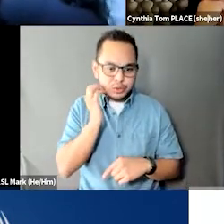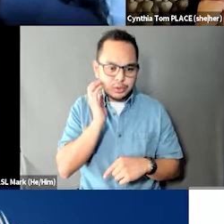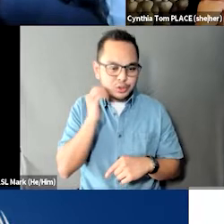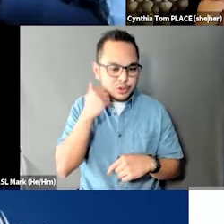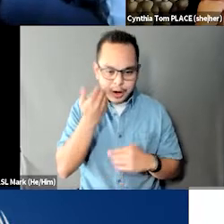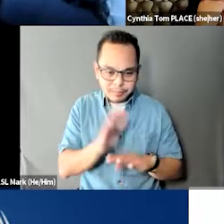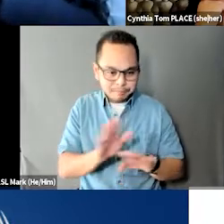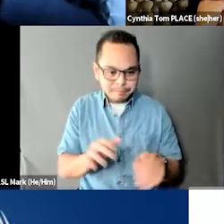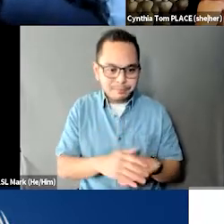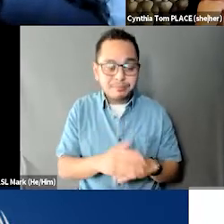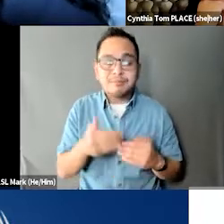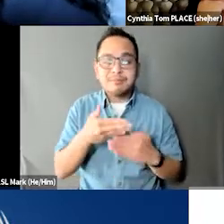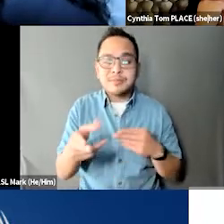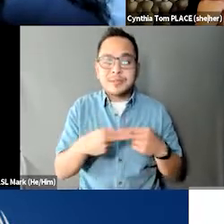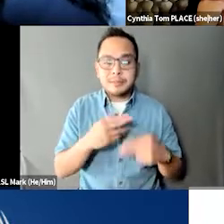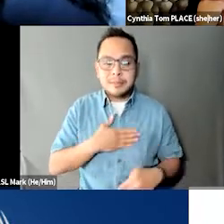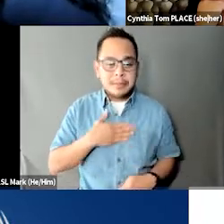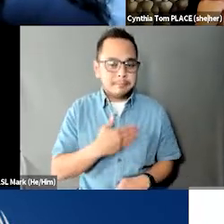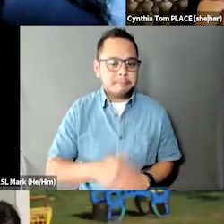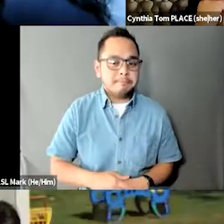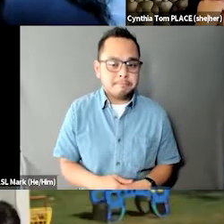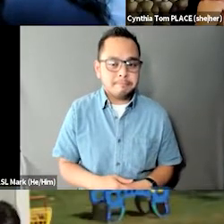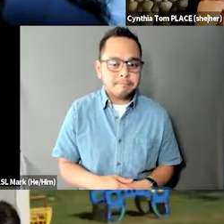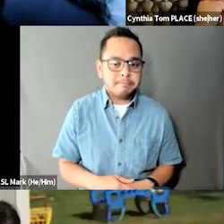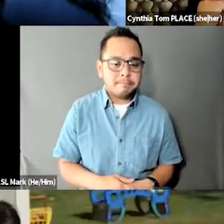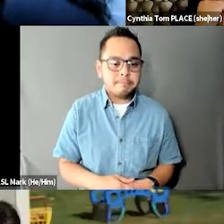And you can advance the slide. Next slide.